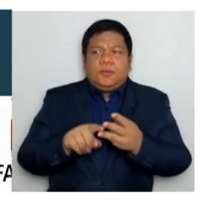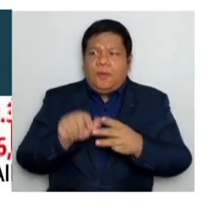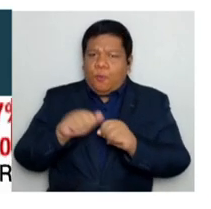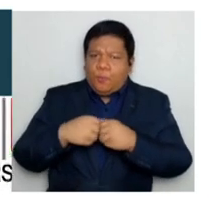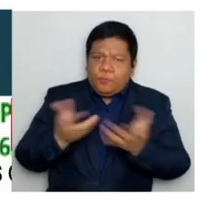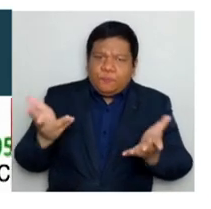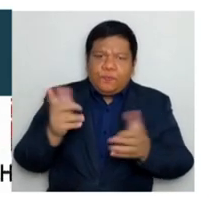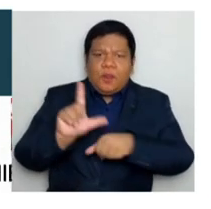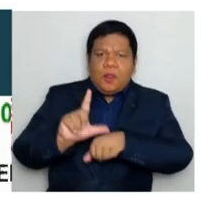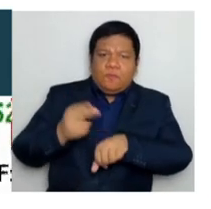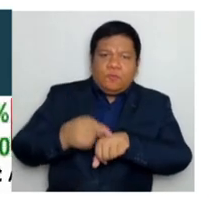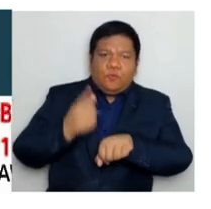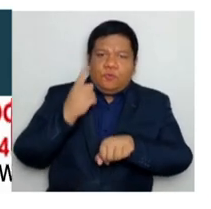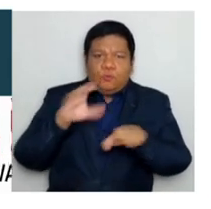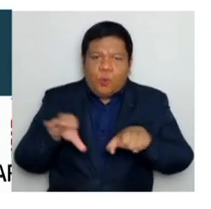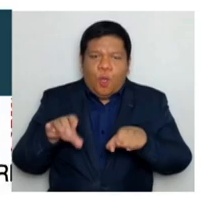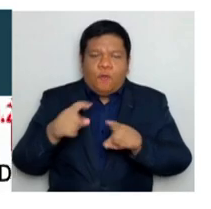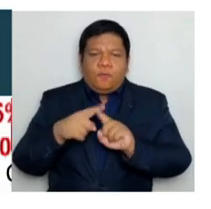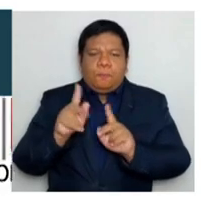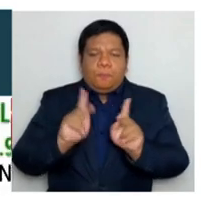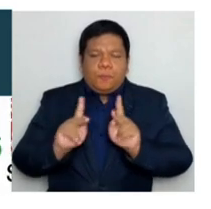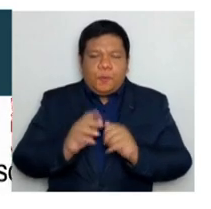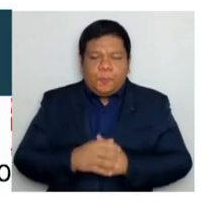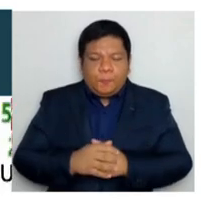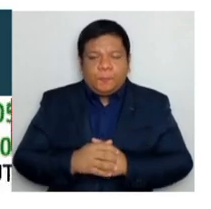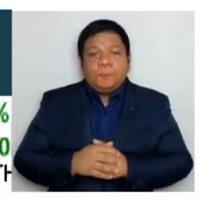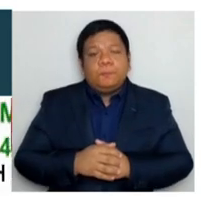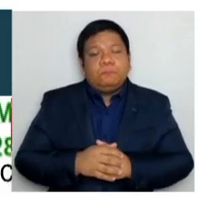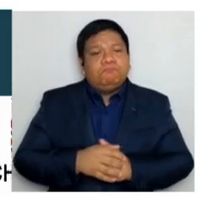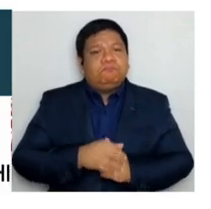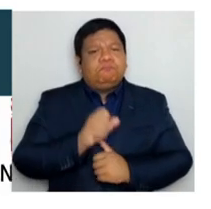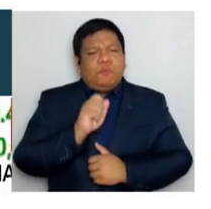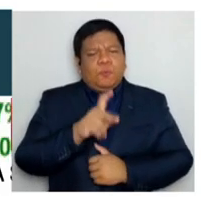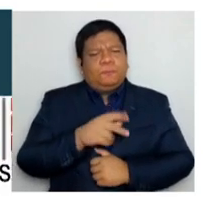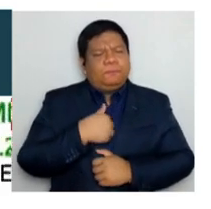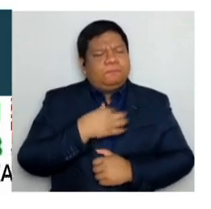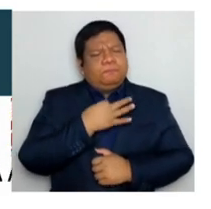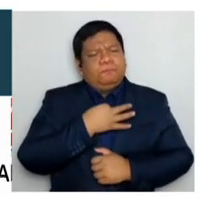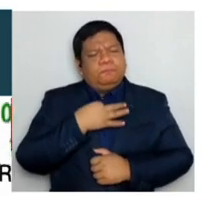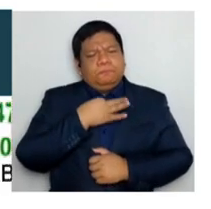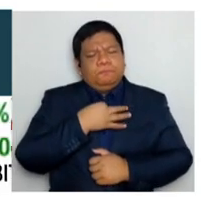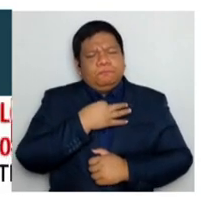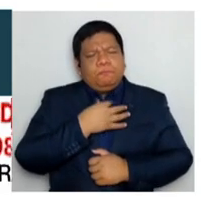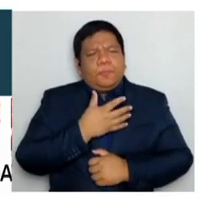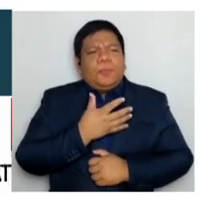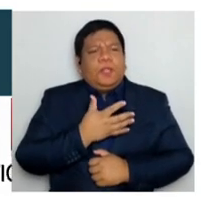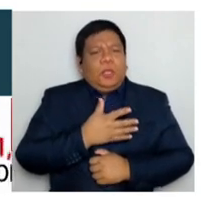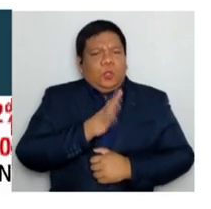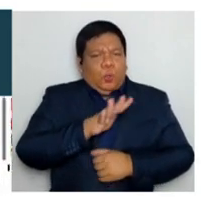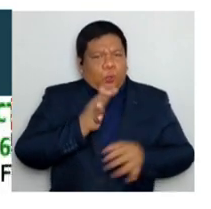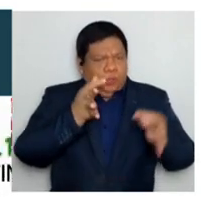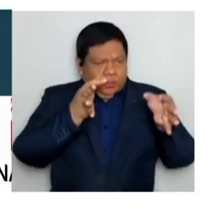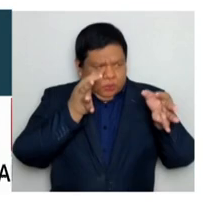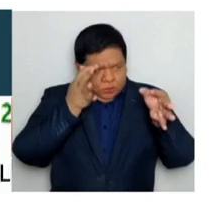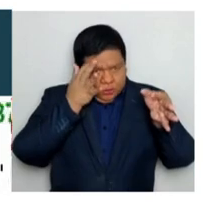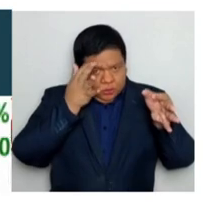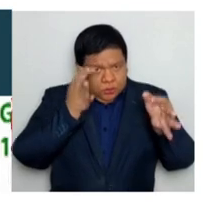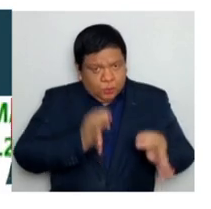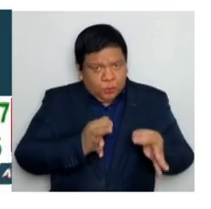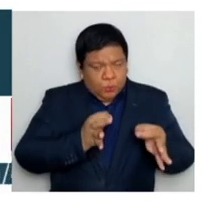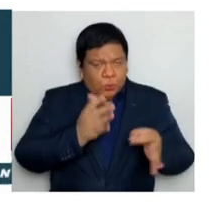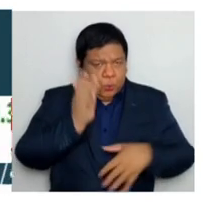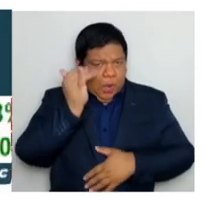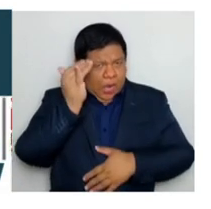sa mga tao. Yeah, so Congresswoman, I want to get to your decision. What made